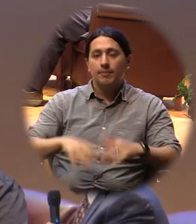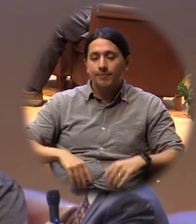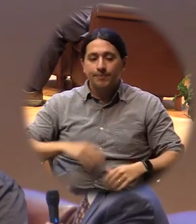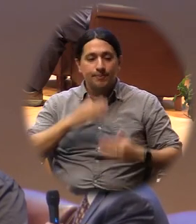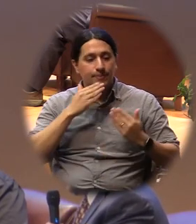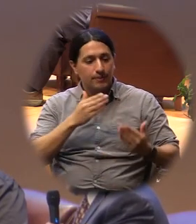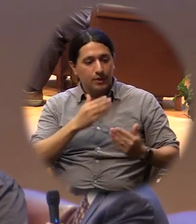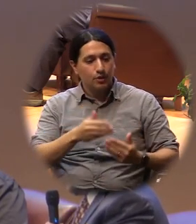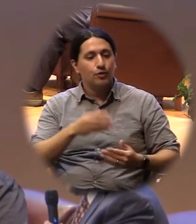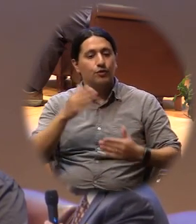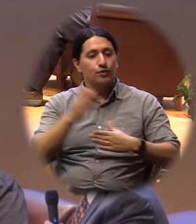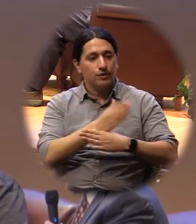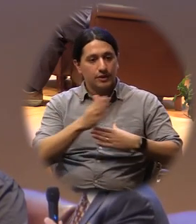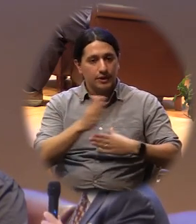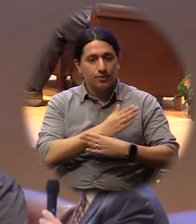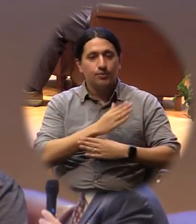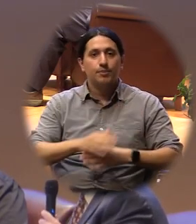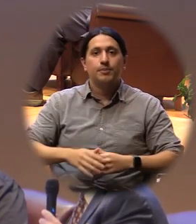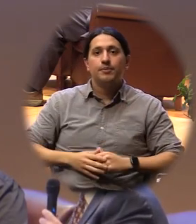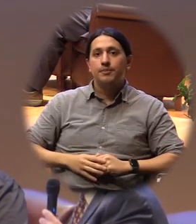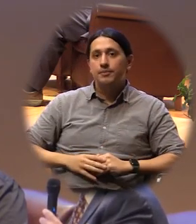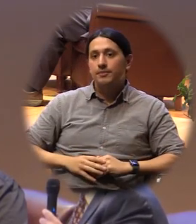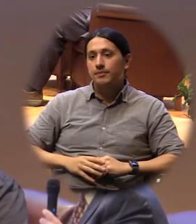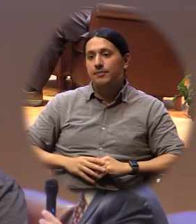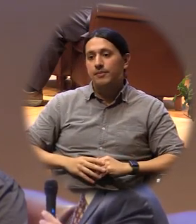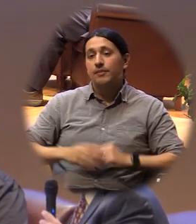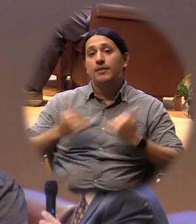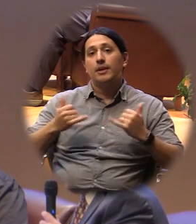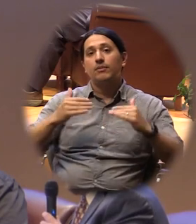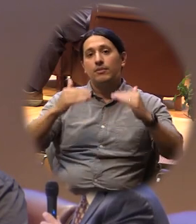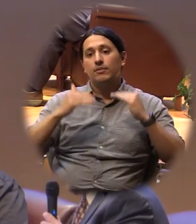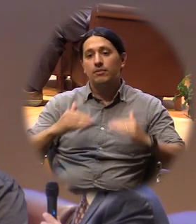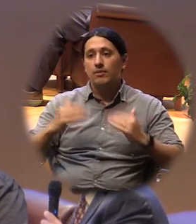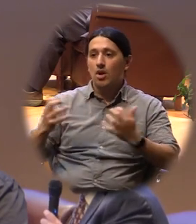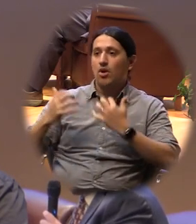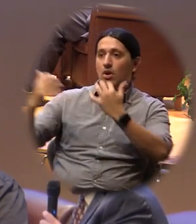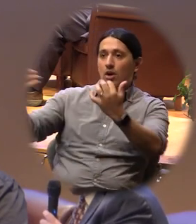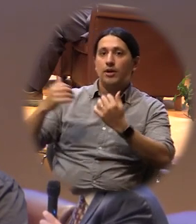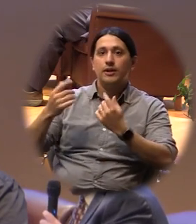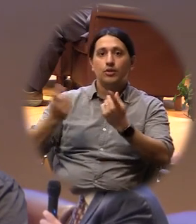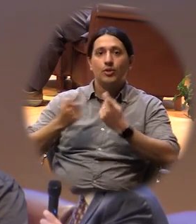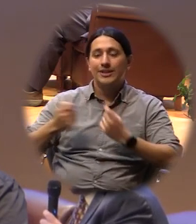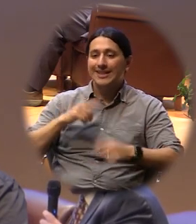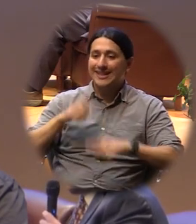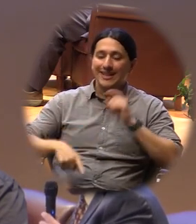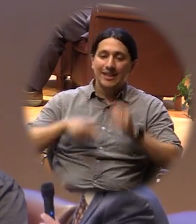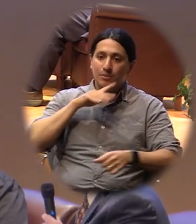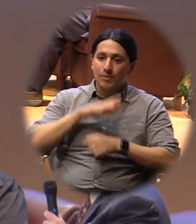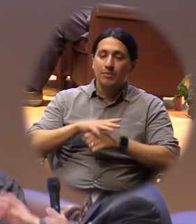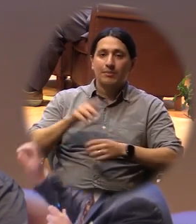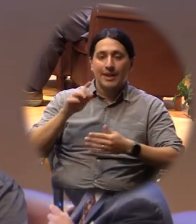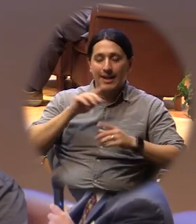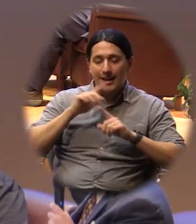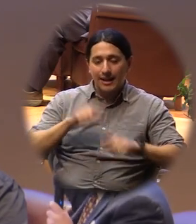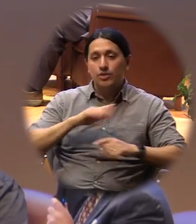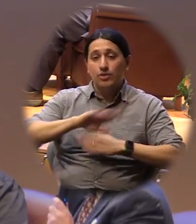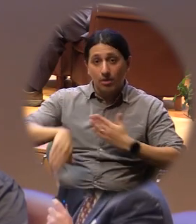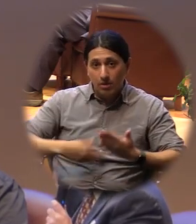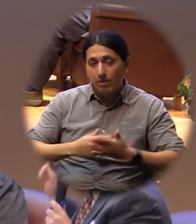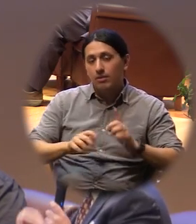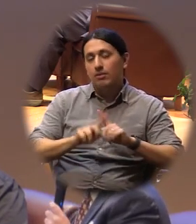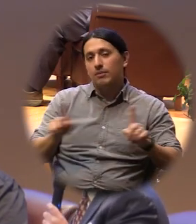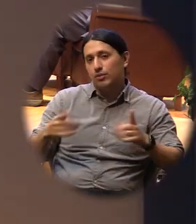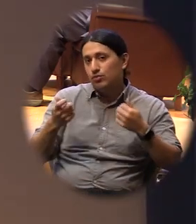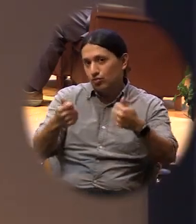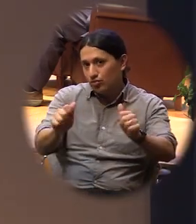scholars and voices. So I want to shift now to audience questions. I can't promise we'll get to all of them, but we'll do the best we can. And again, you can